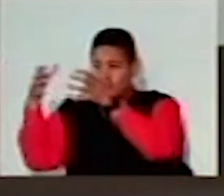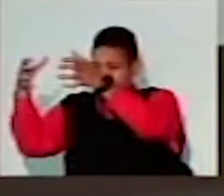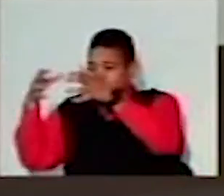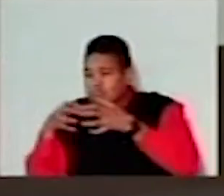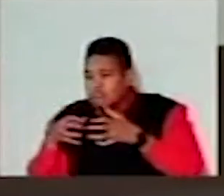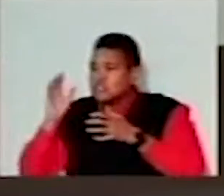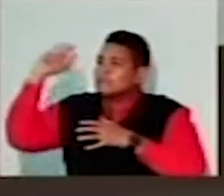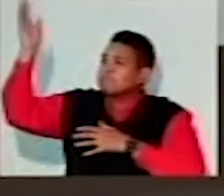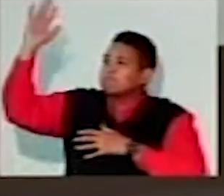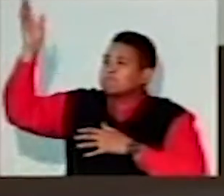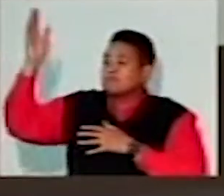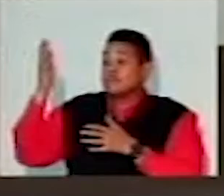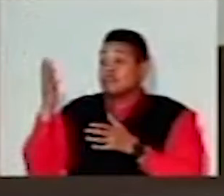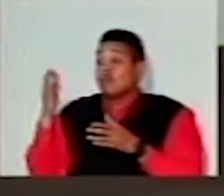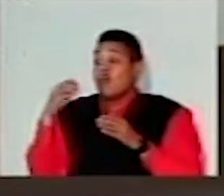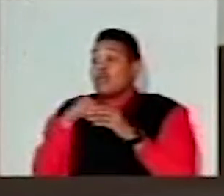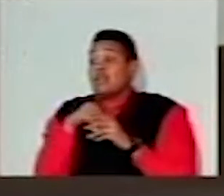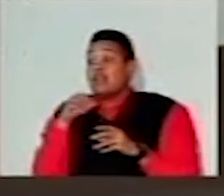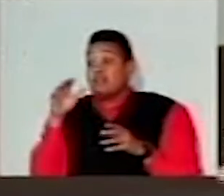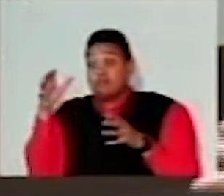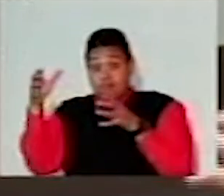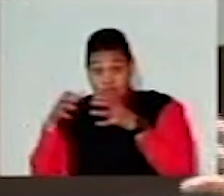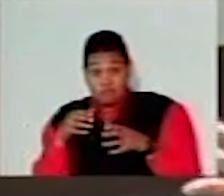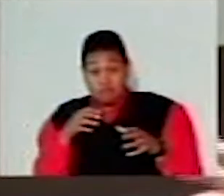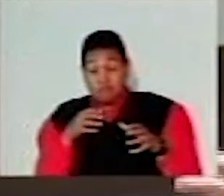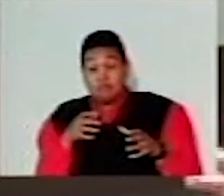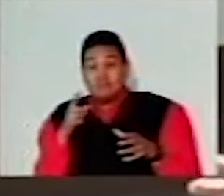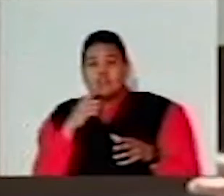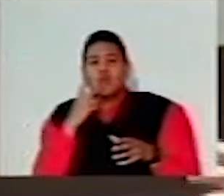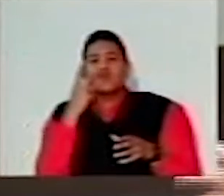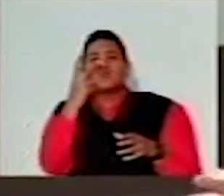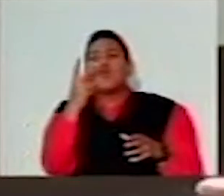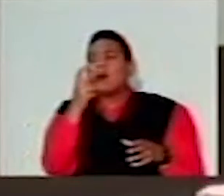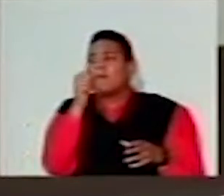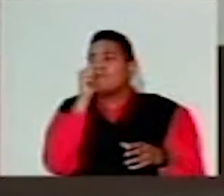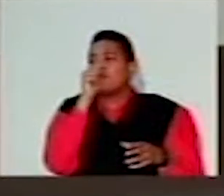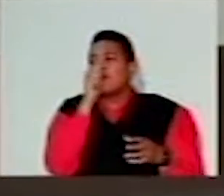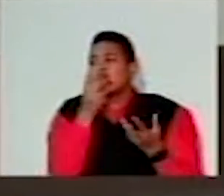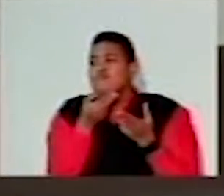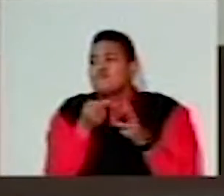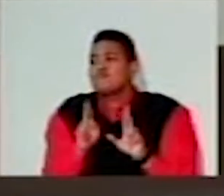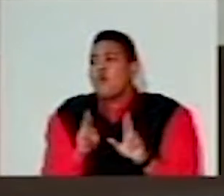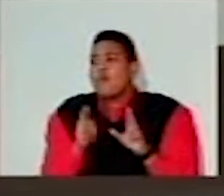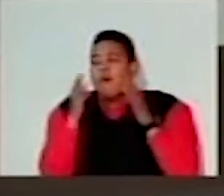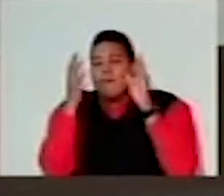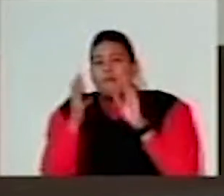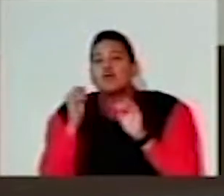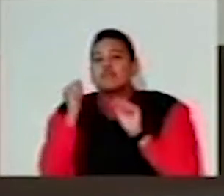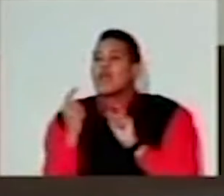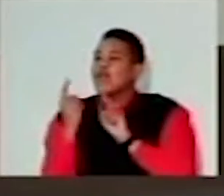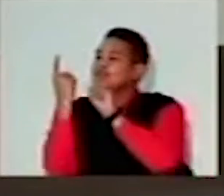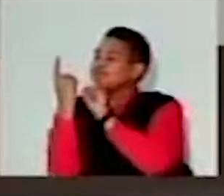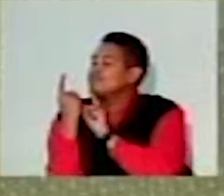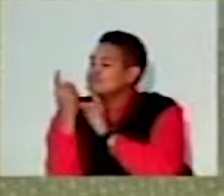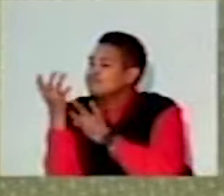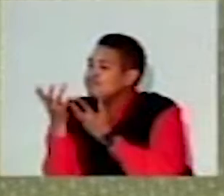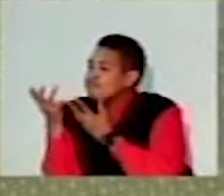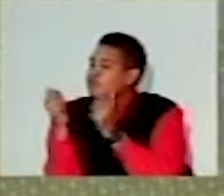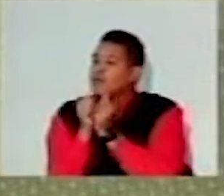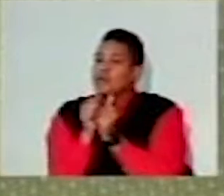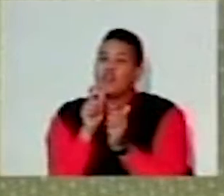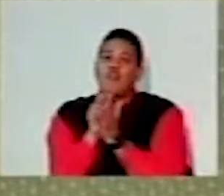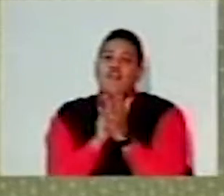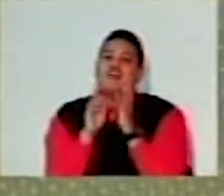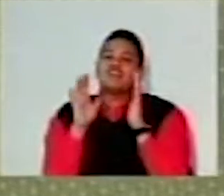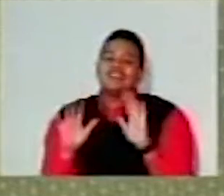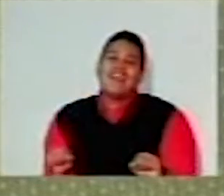or in the mobile clinic, there are 2 private rooms for persons to be able to speak with lawyers